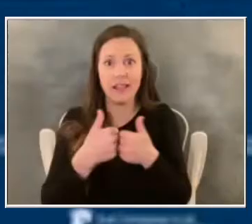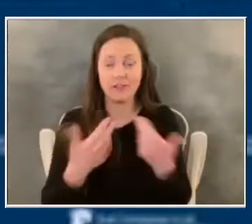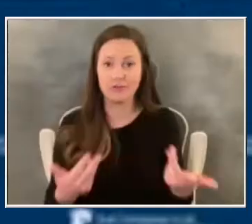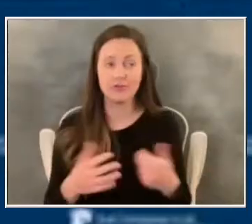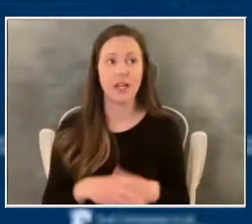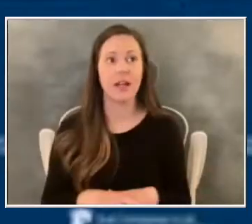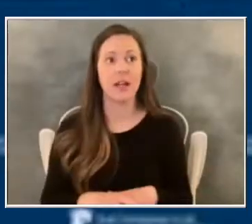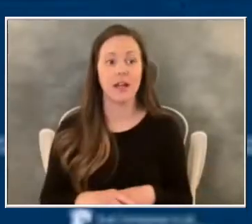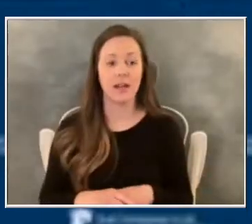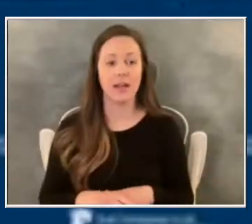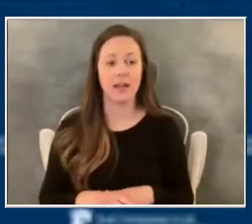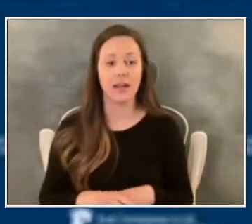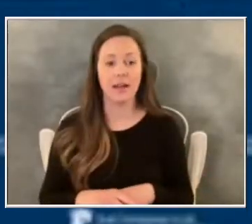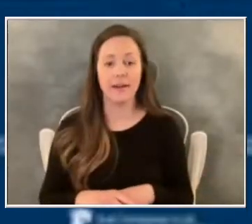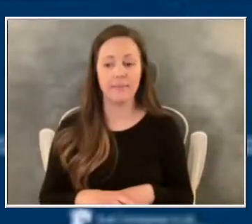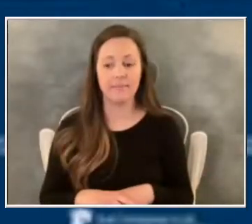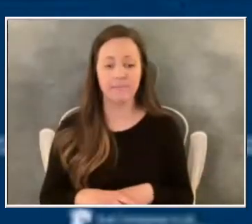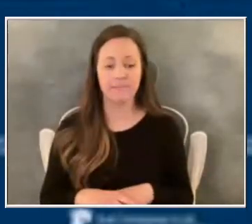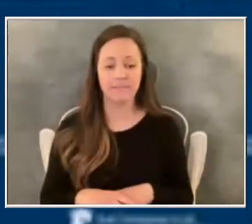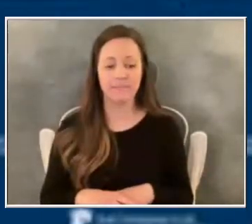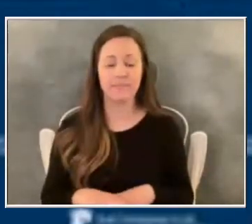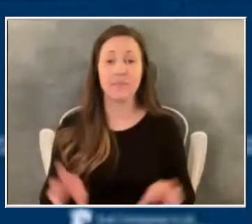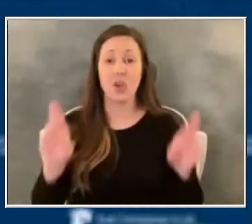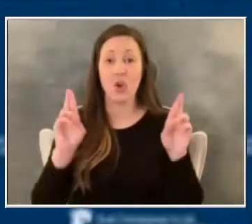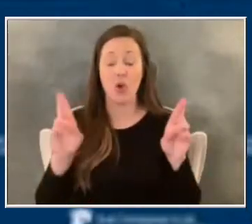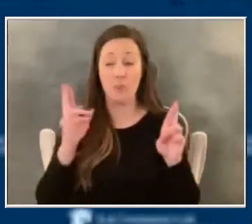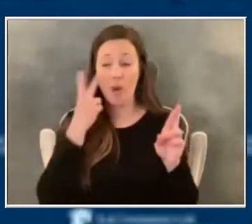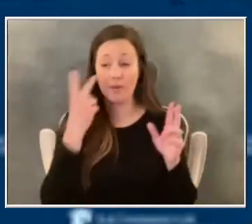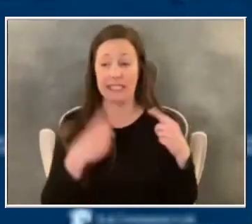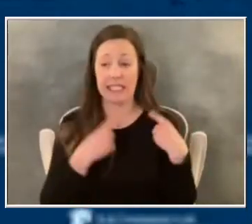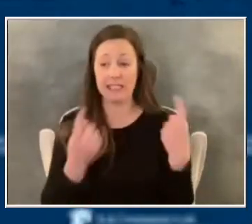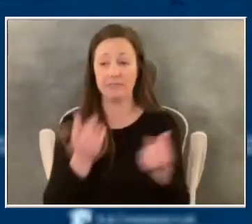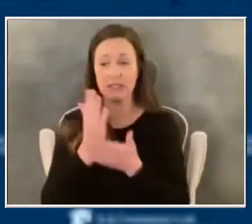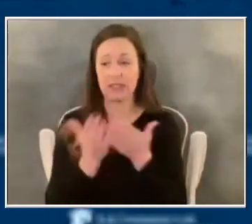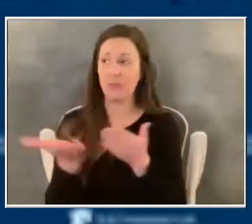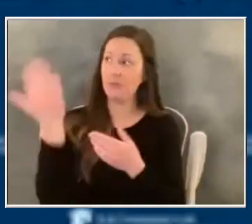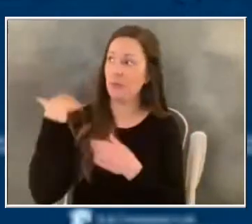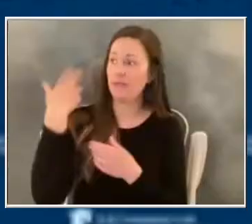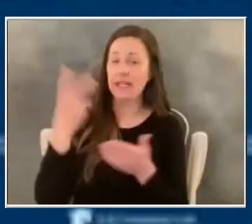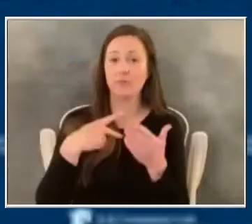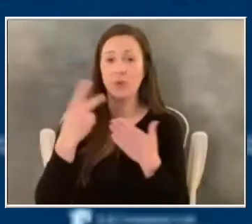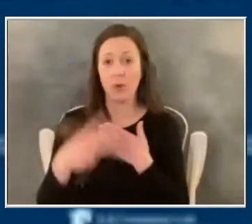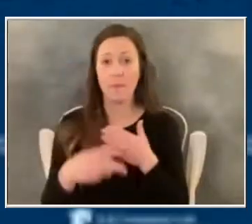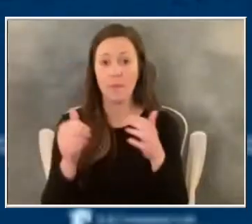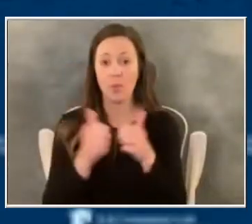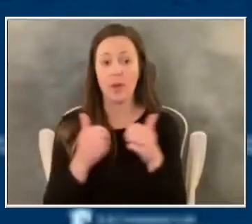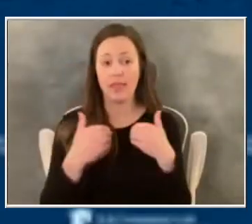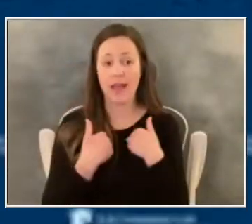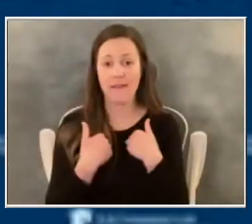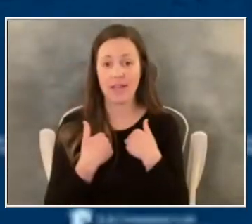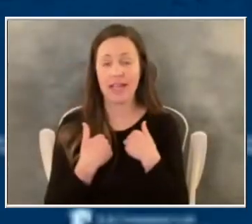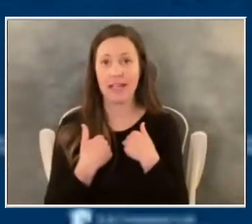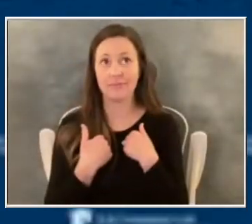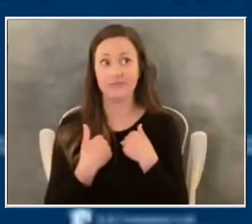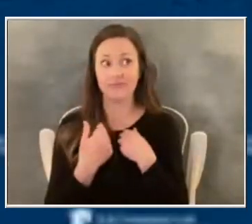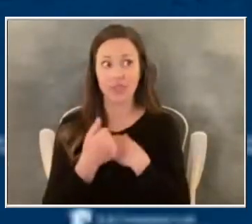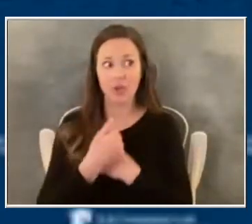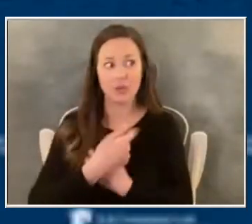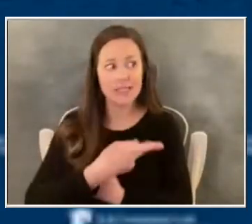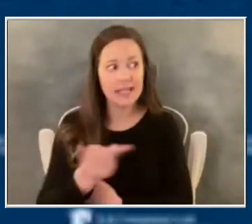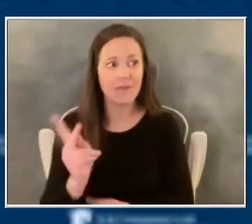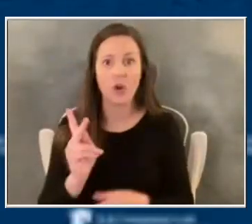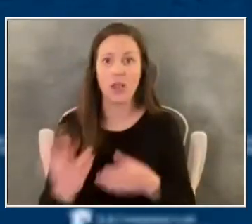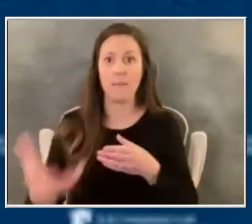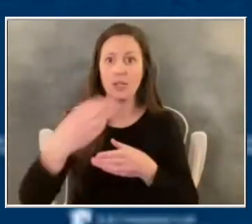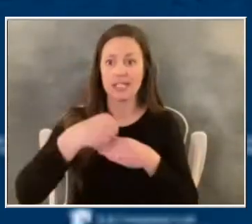We hope that what we've seen with some of our previous programs is by having a number of participating counties